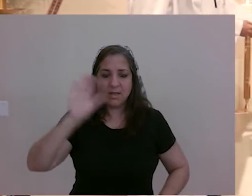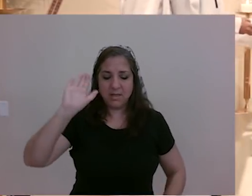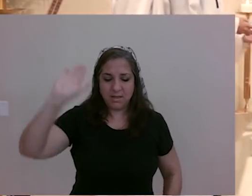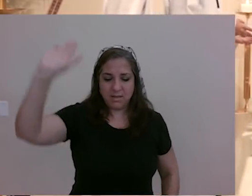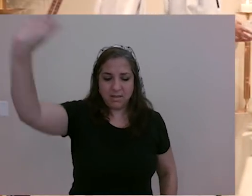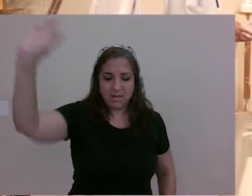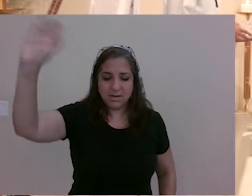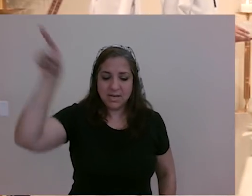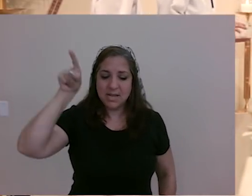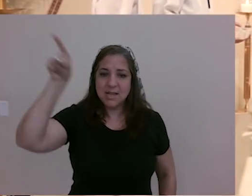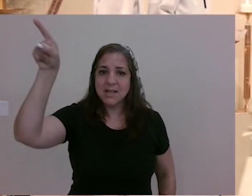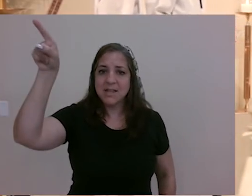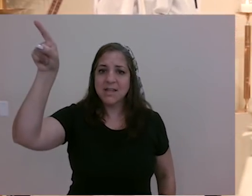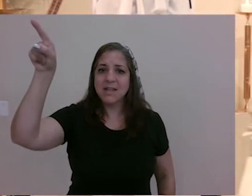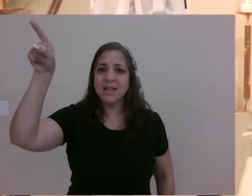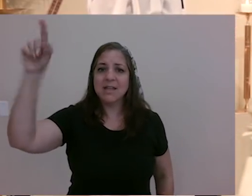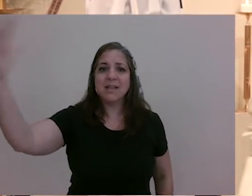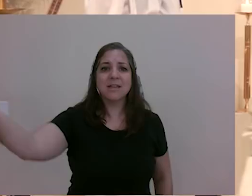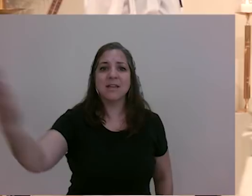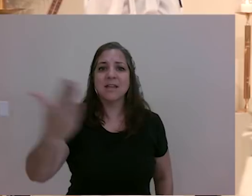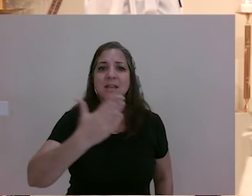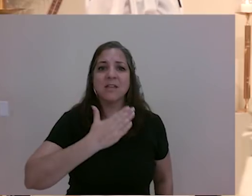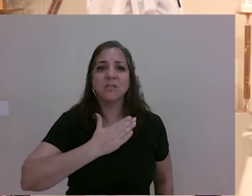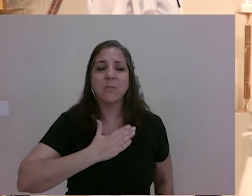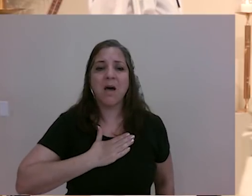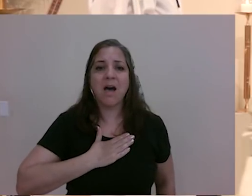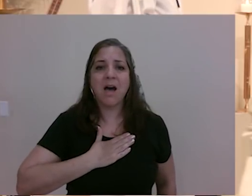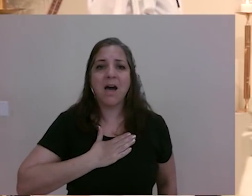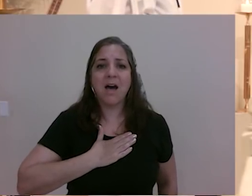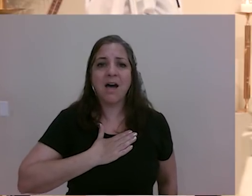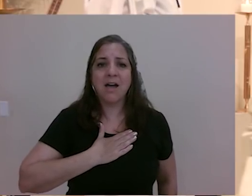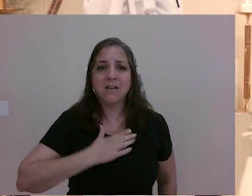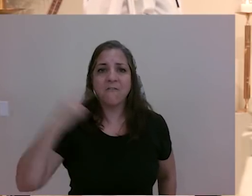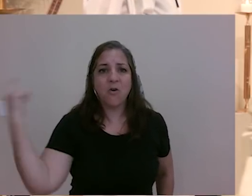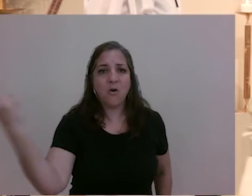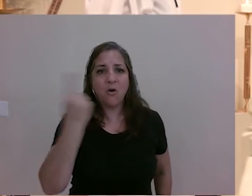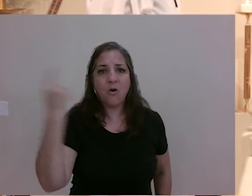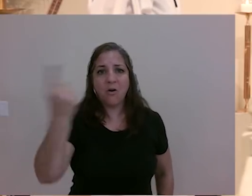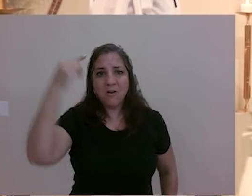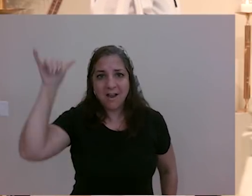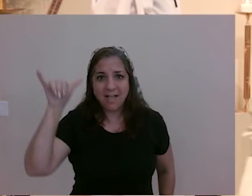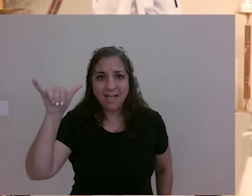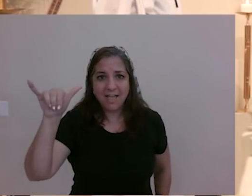He is mine